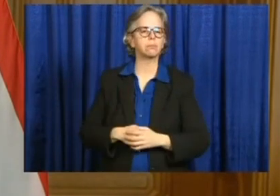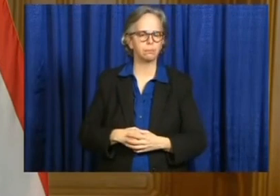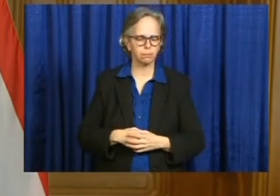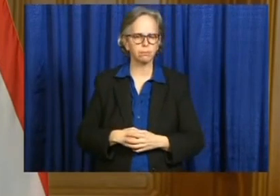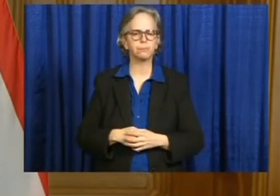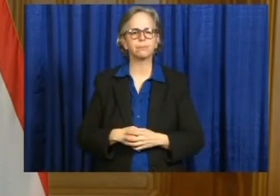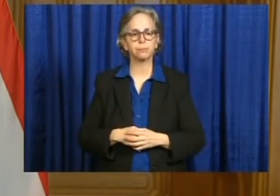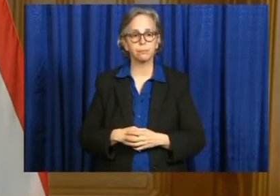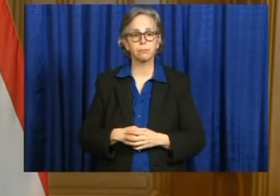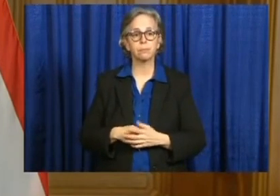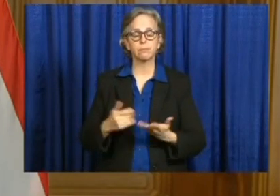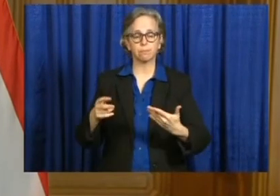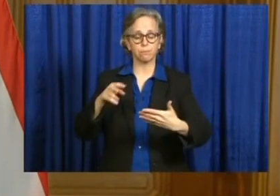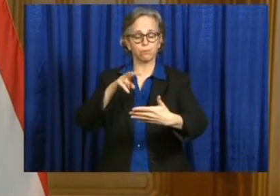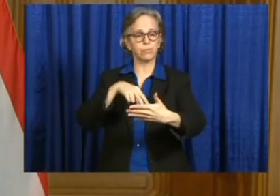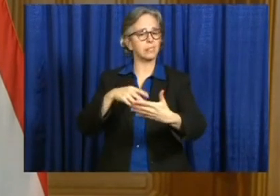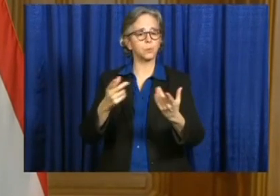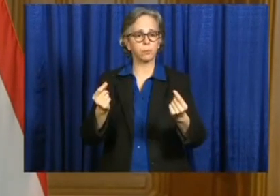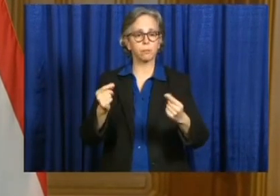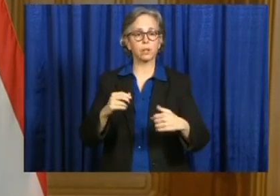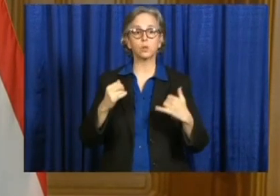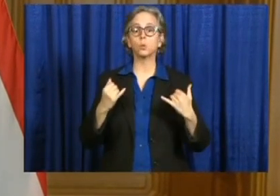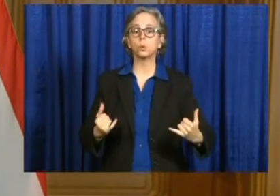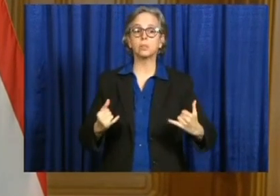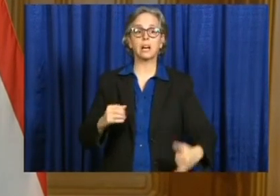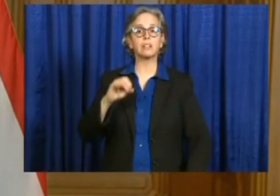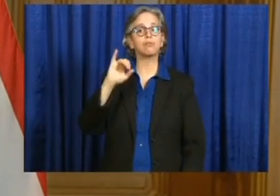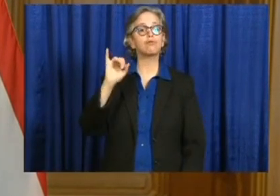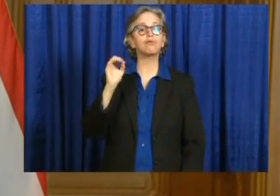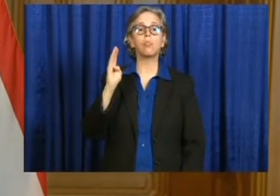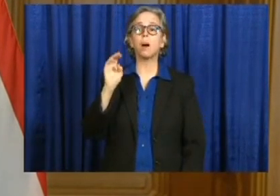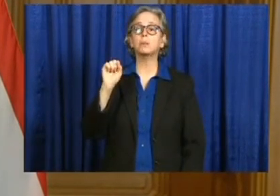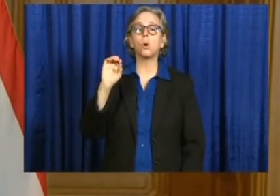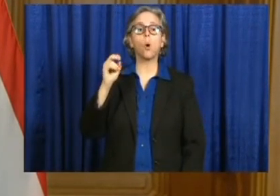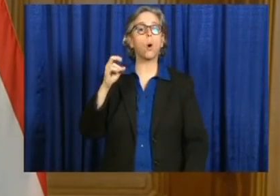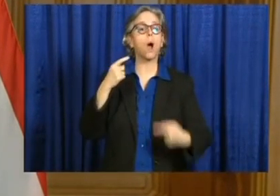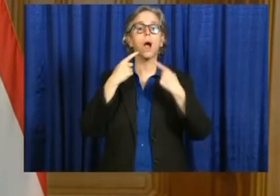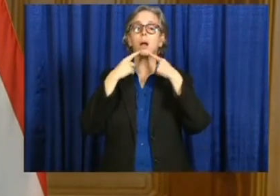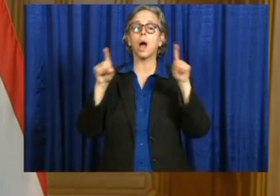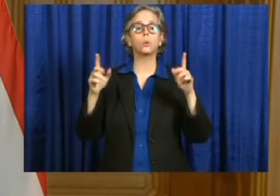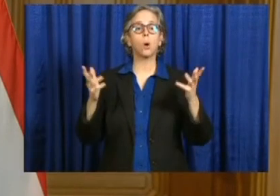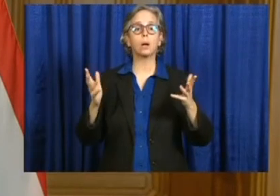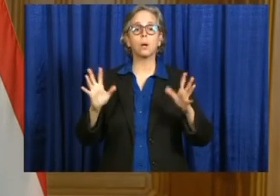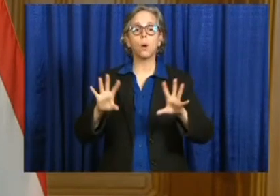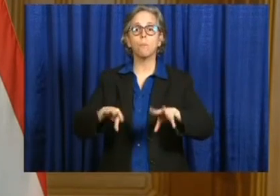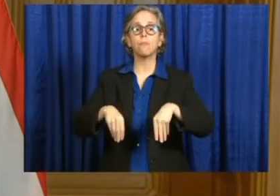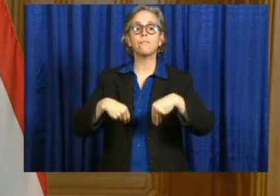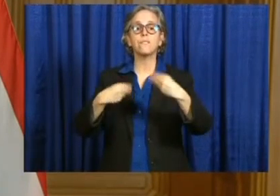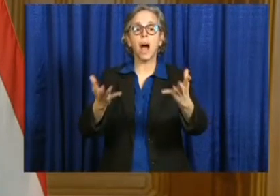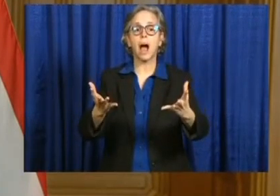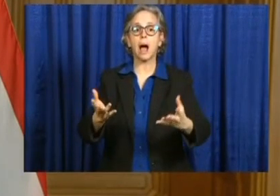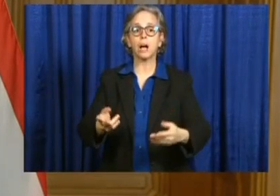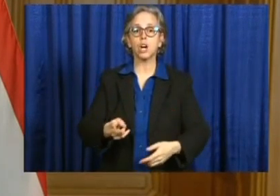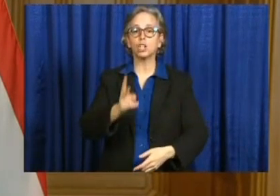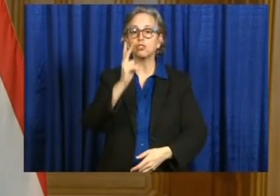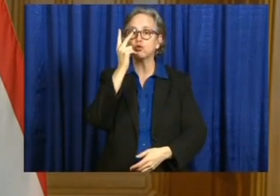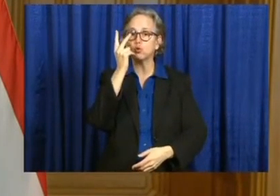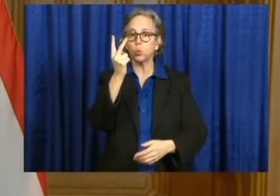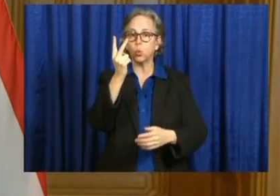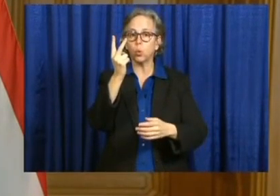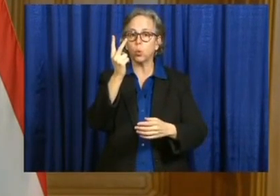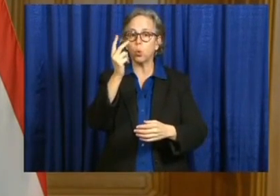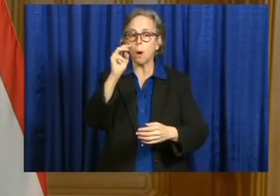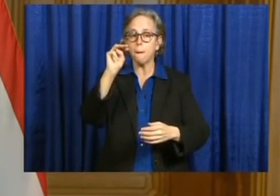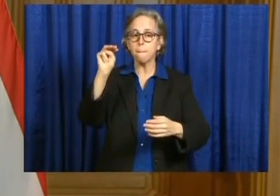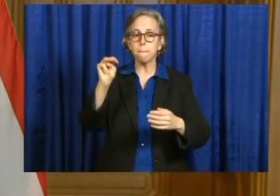Today, Jobs Ohio is announcing it's provide a $2 million growth fund loan to